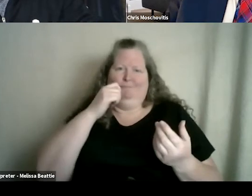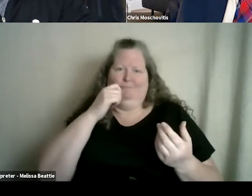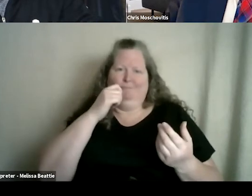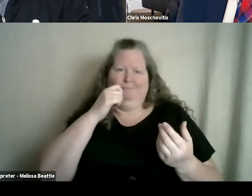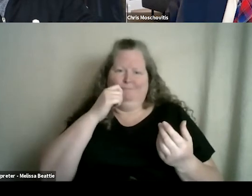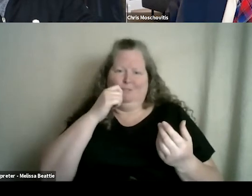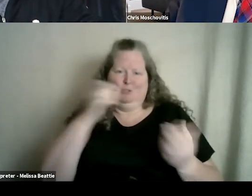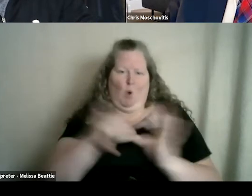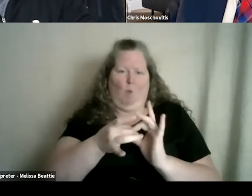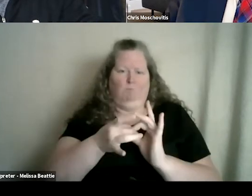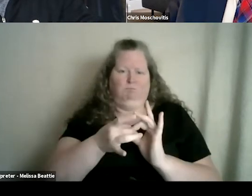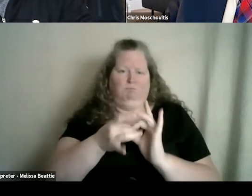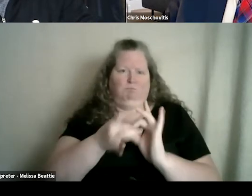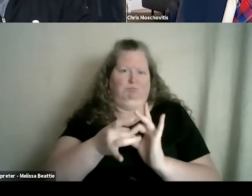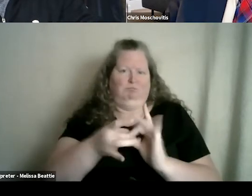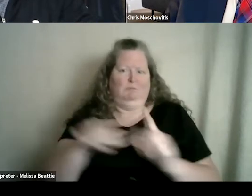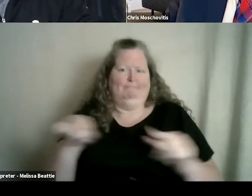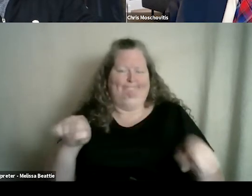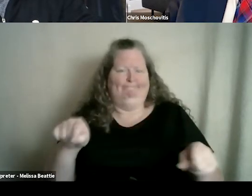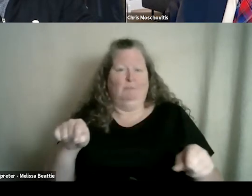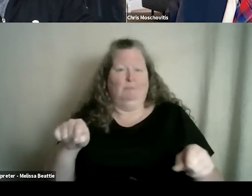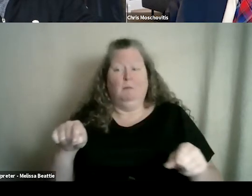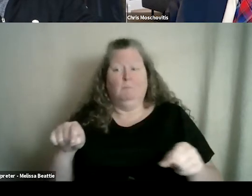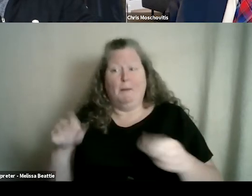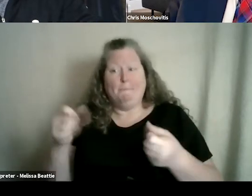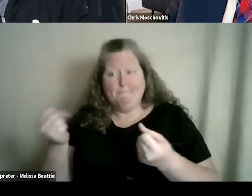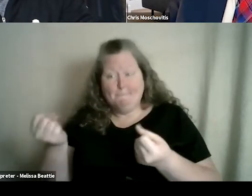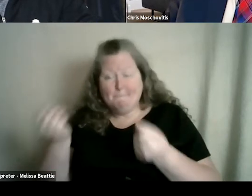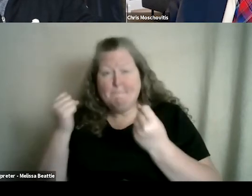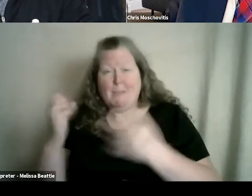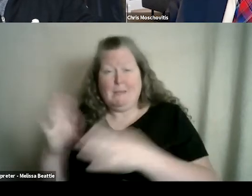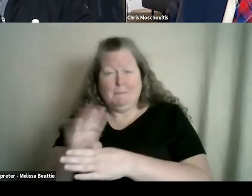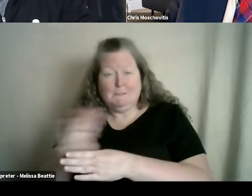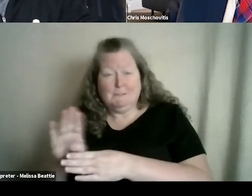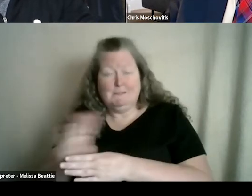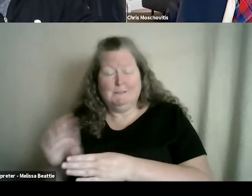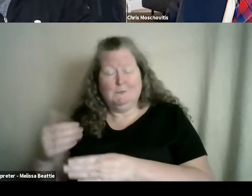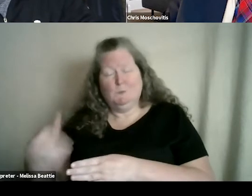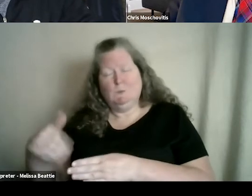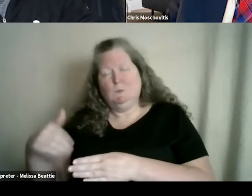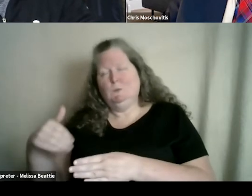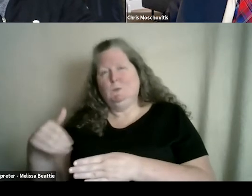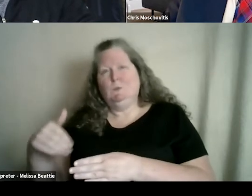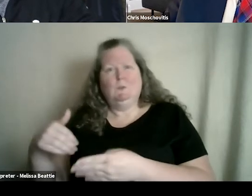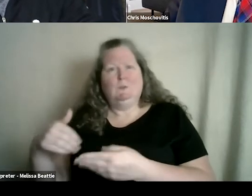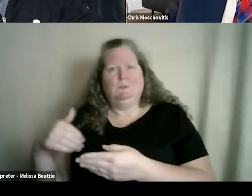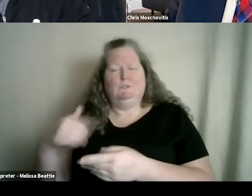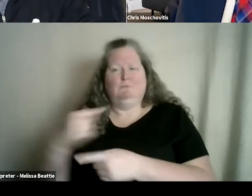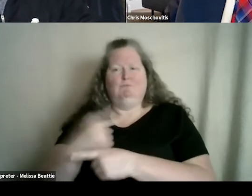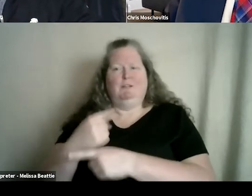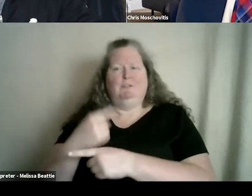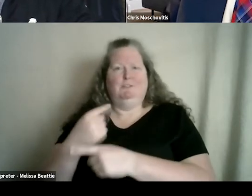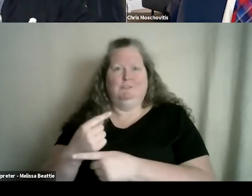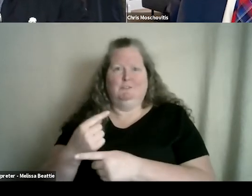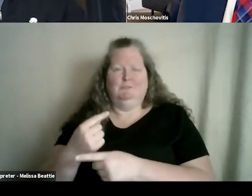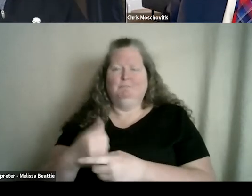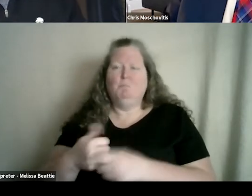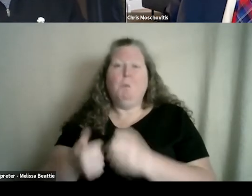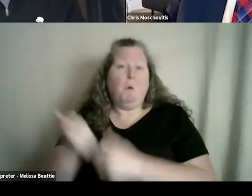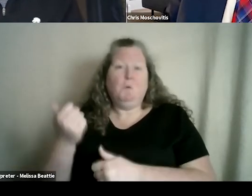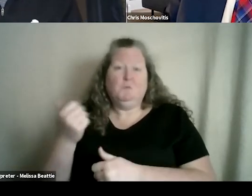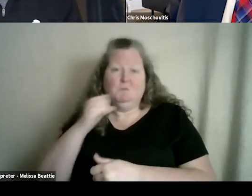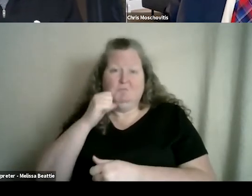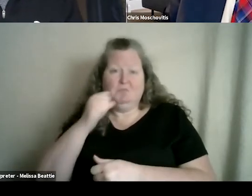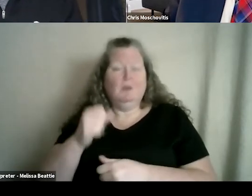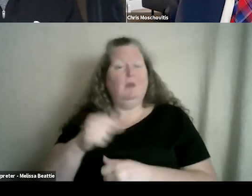say, not just the majority, the vast majority, it is a regulatory burden that I would rather do without. Certainly Google and